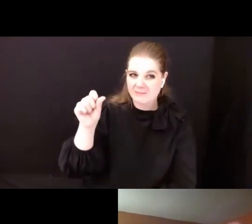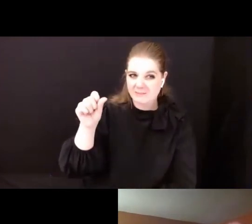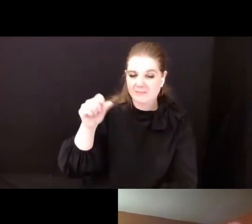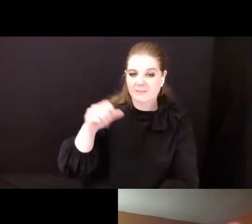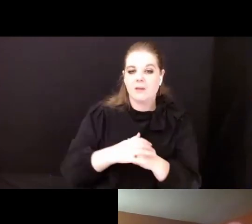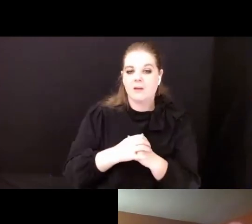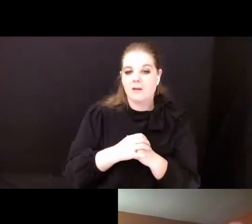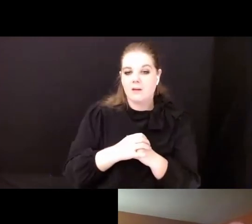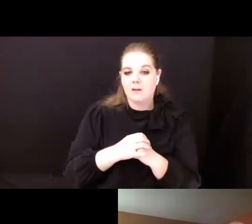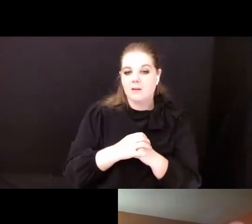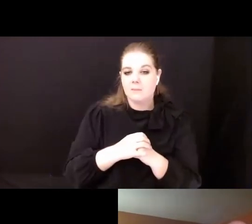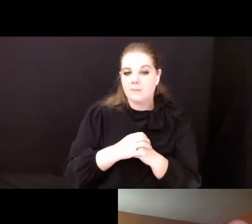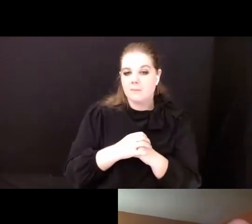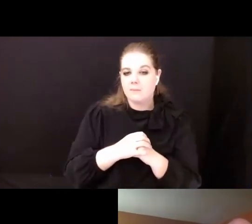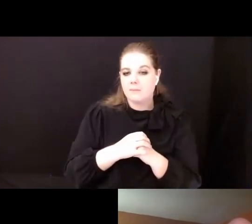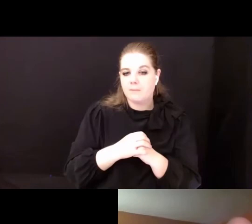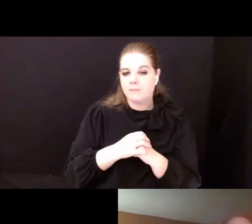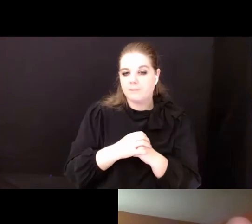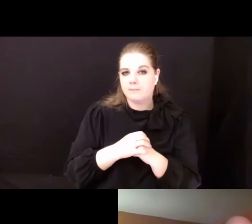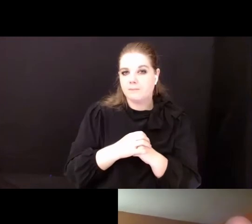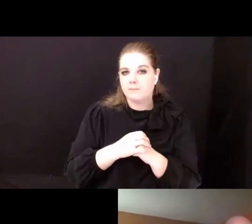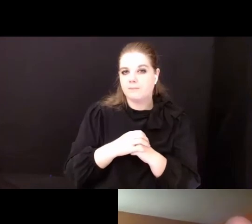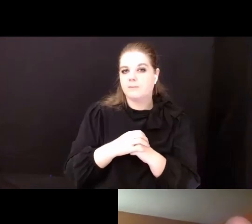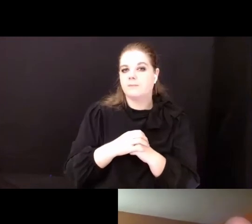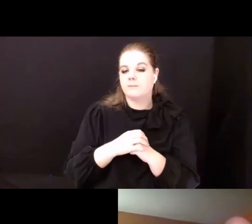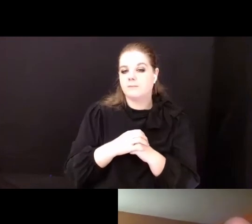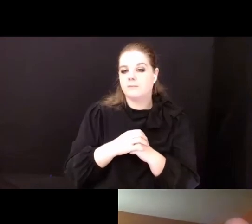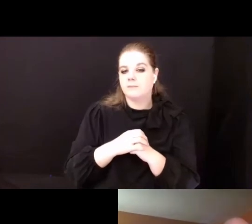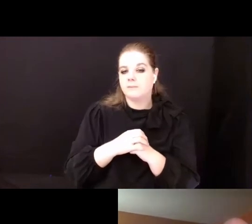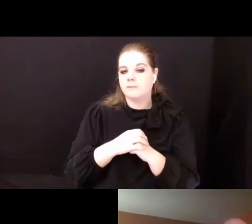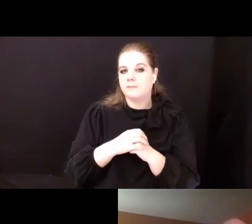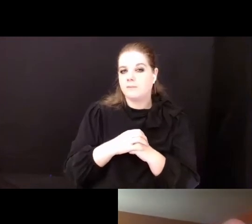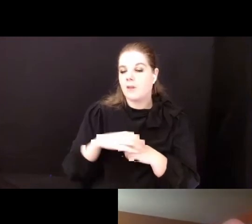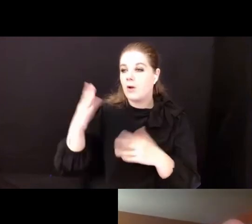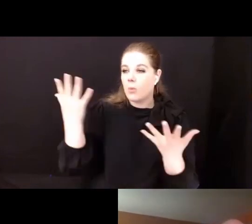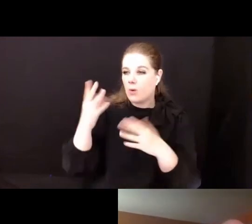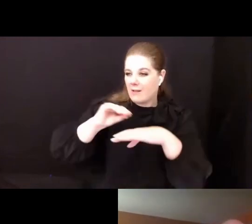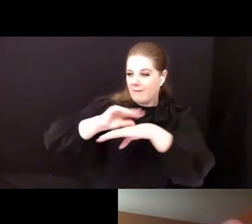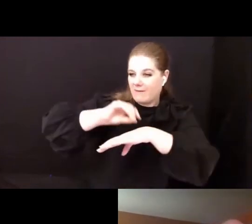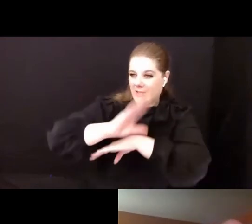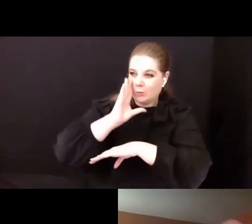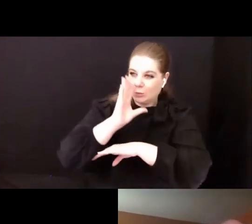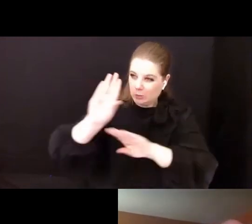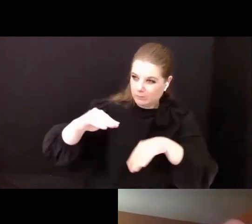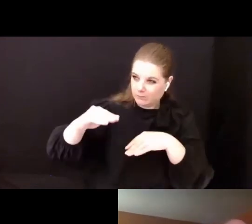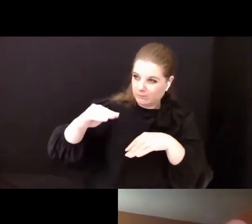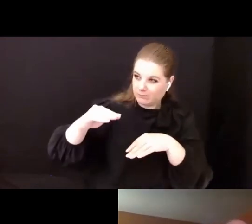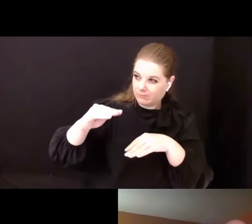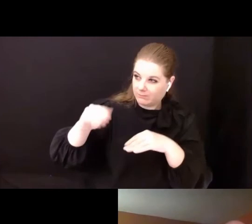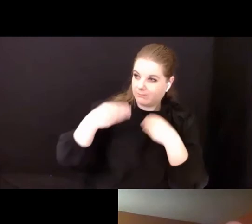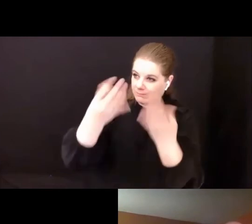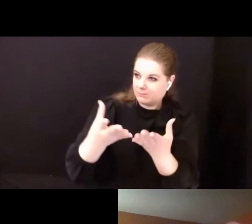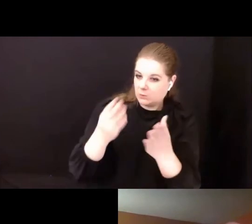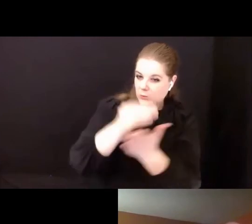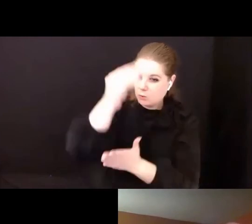because what kind of advice would you give to students who are wanting to become rehab counselors and